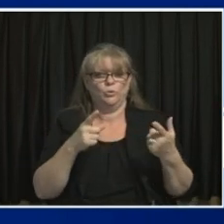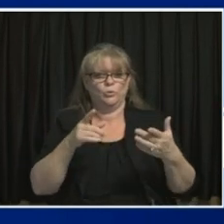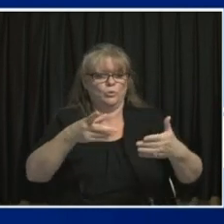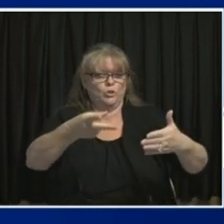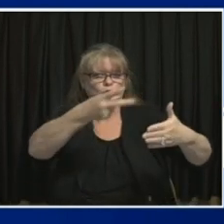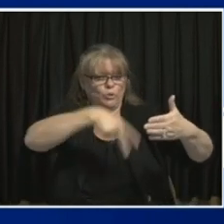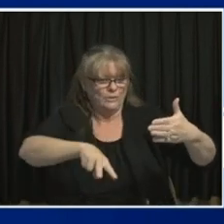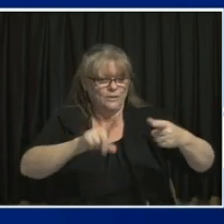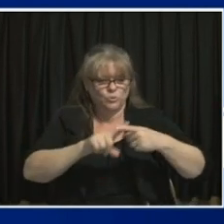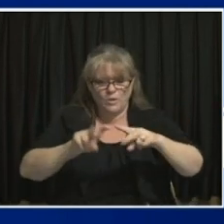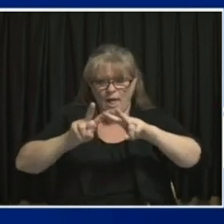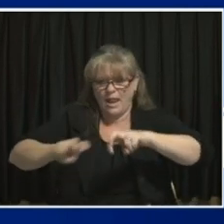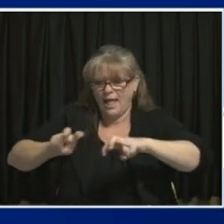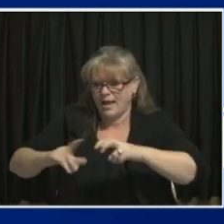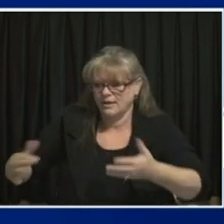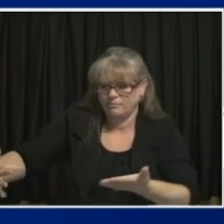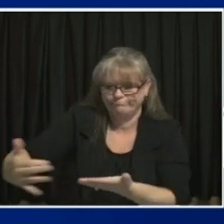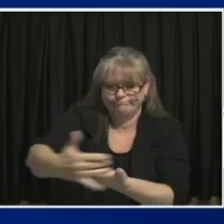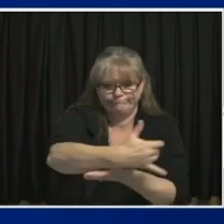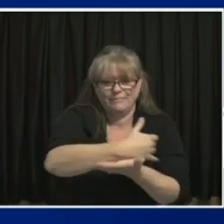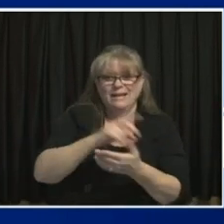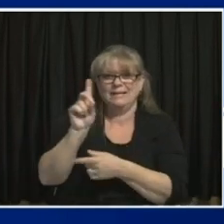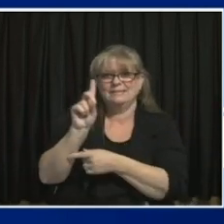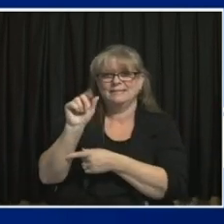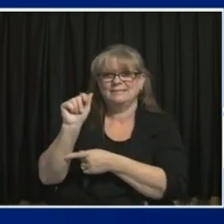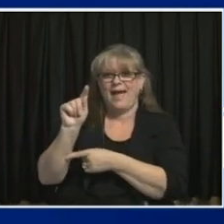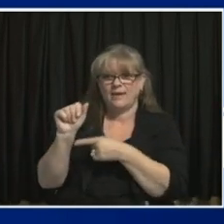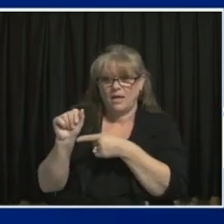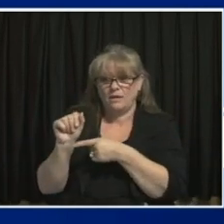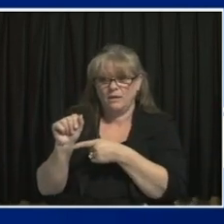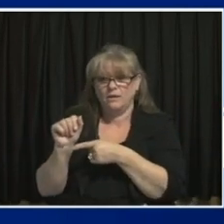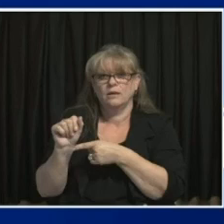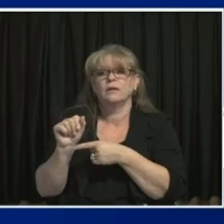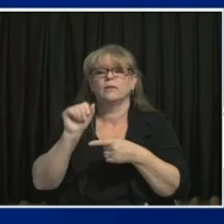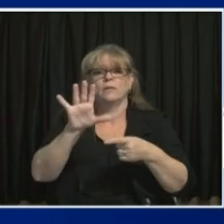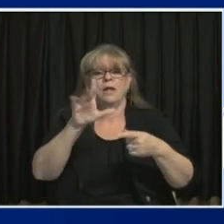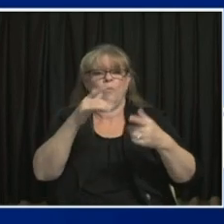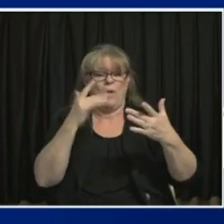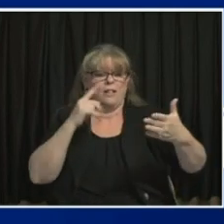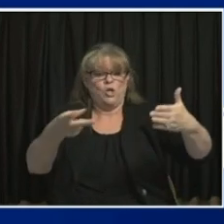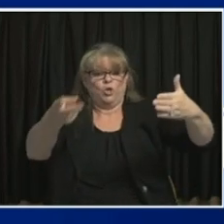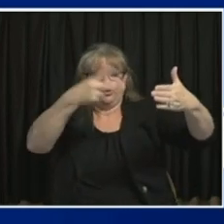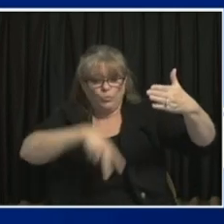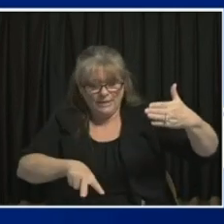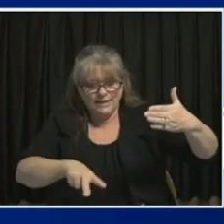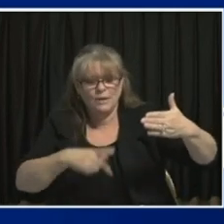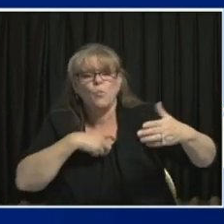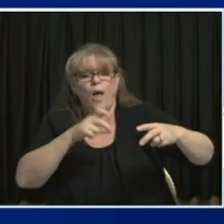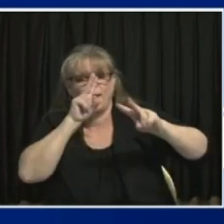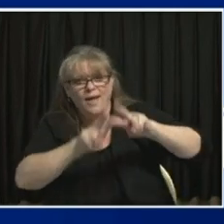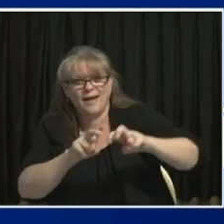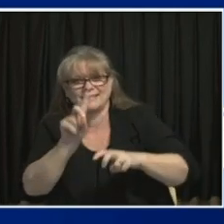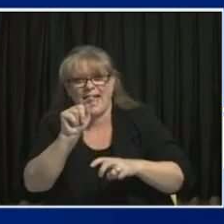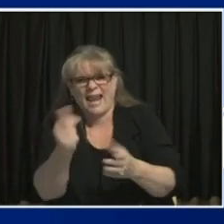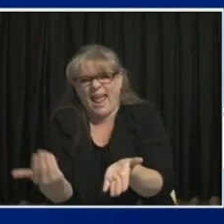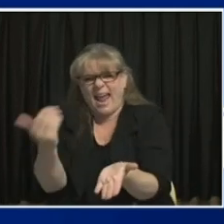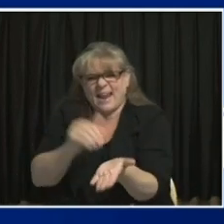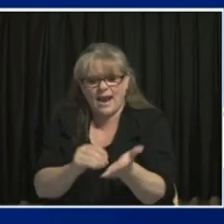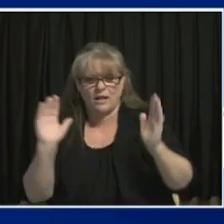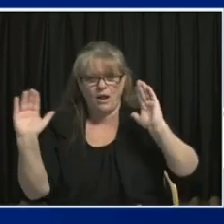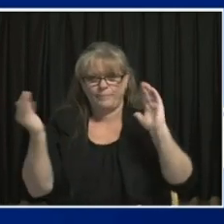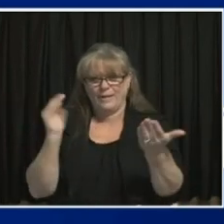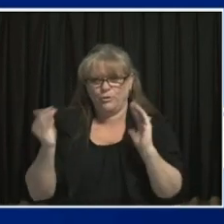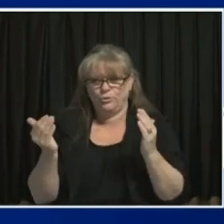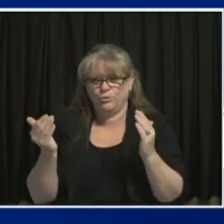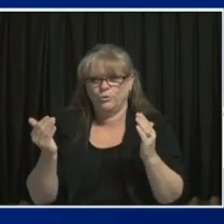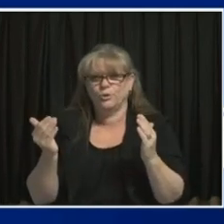collect the data to really understand the critical scientific questions. And that's with me pushing back as hard as we can about getting things going as soon as we